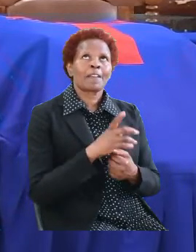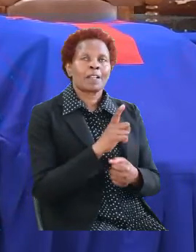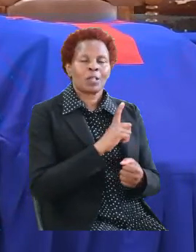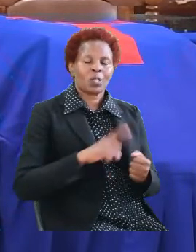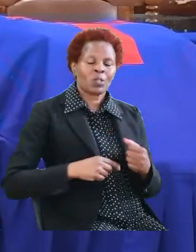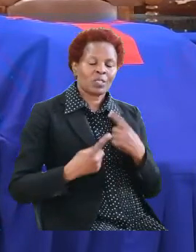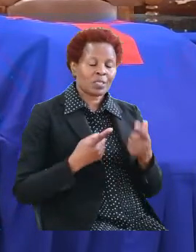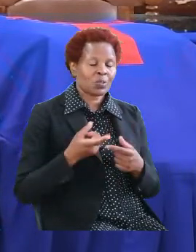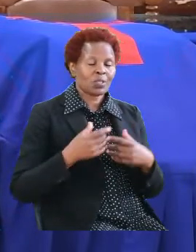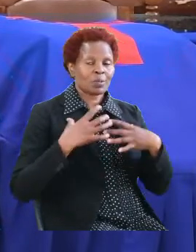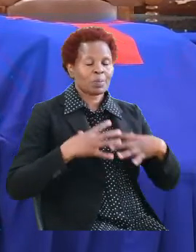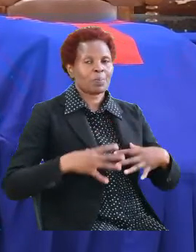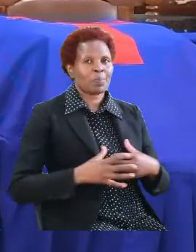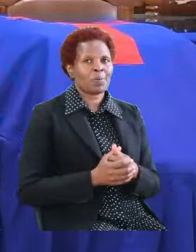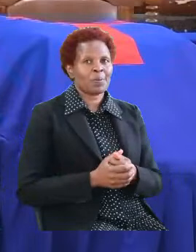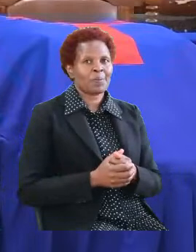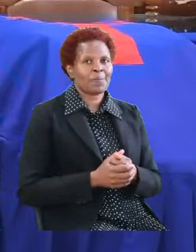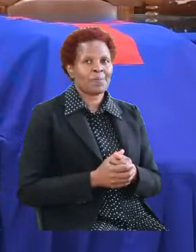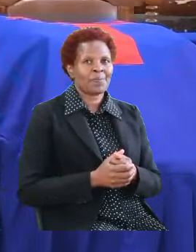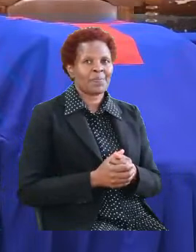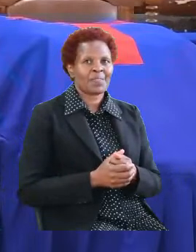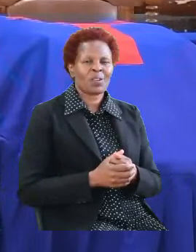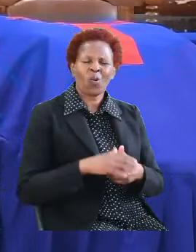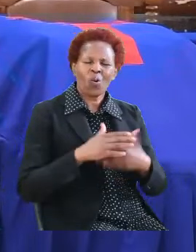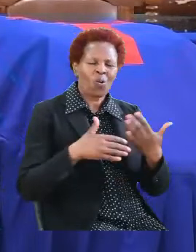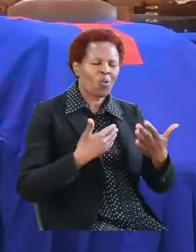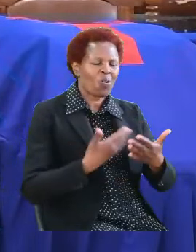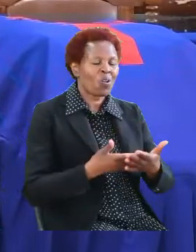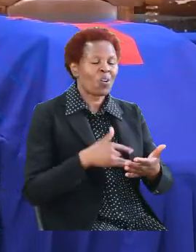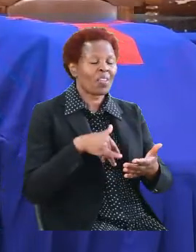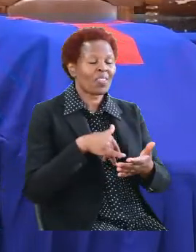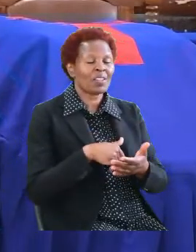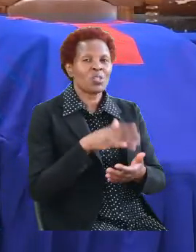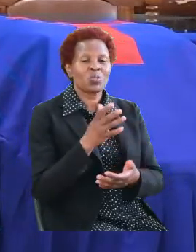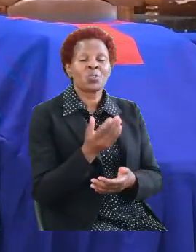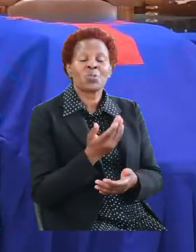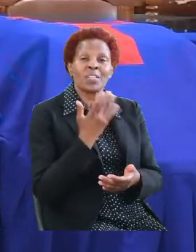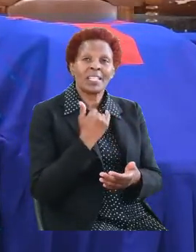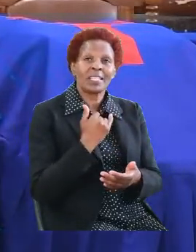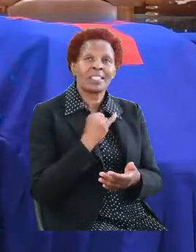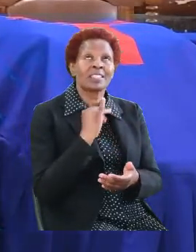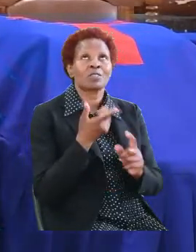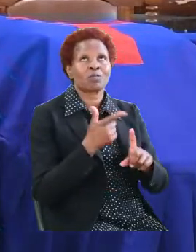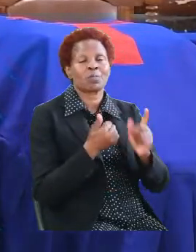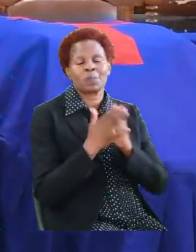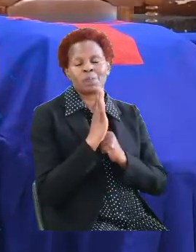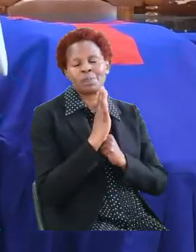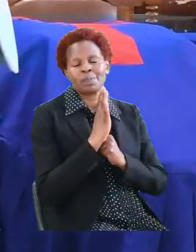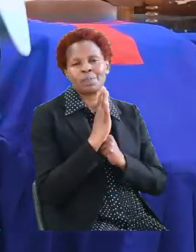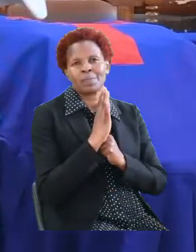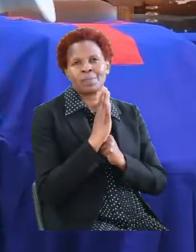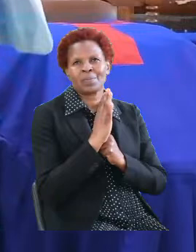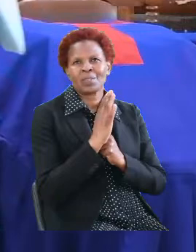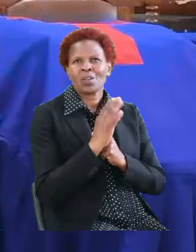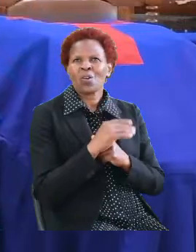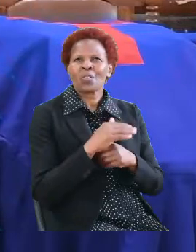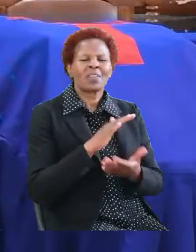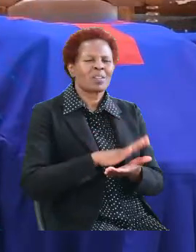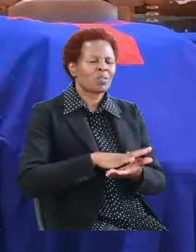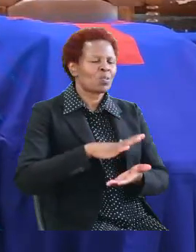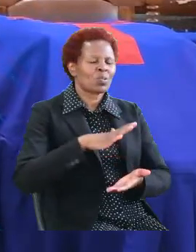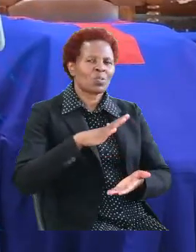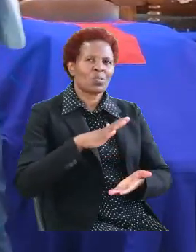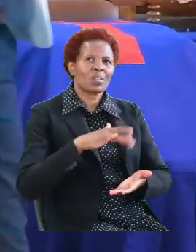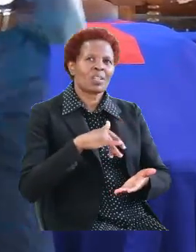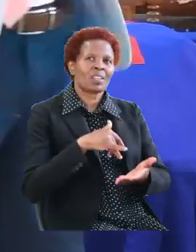them that everything that you ever needed, it is mine. Including the glory